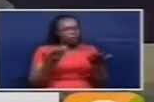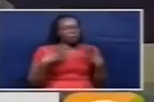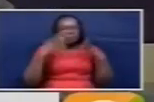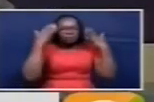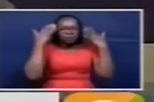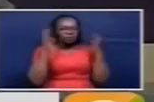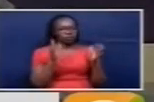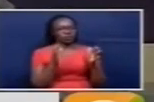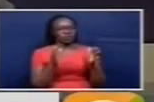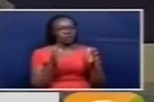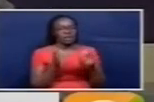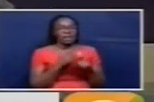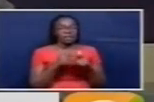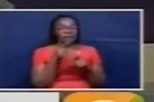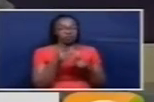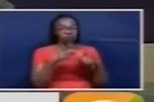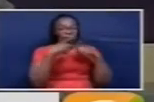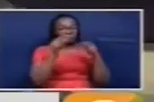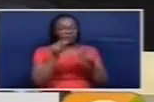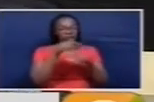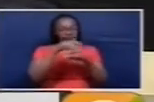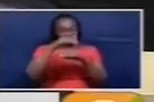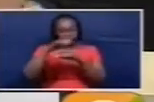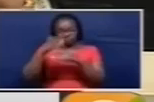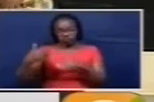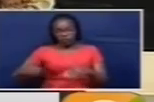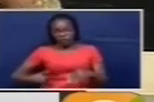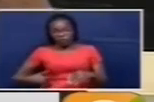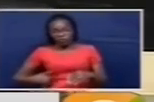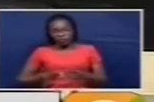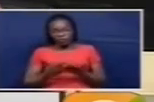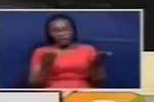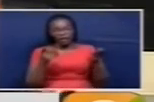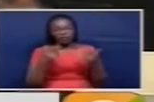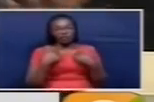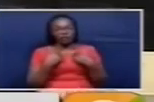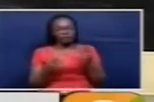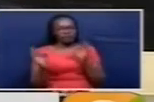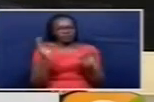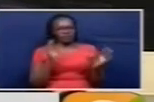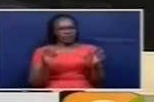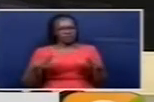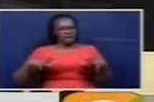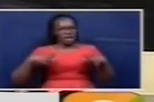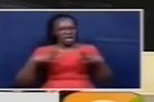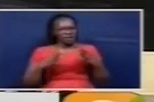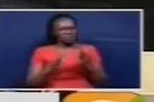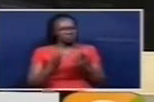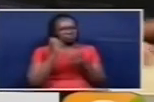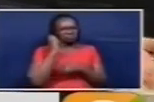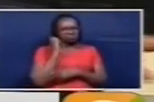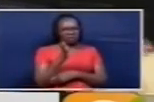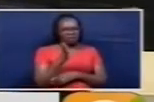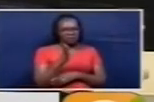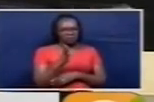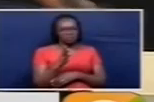aspirant and, you know, the message you're sending to the youth out there, you have a very flashy lifestyle, same as your